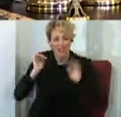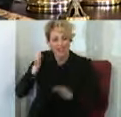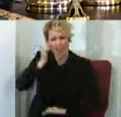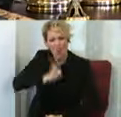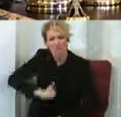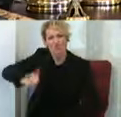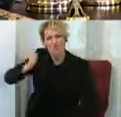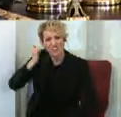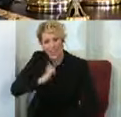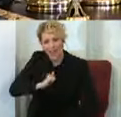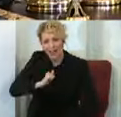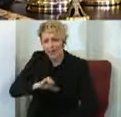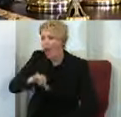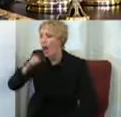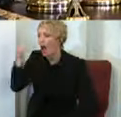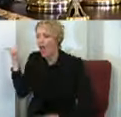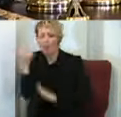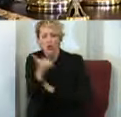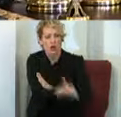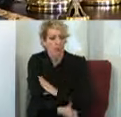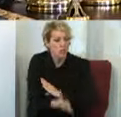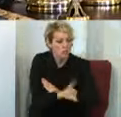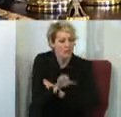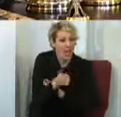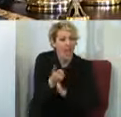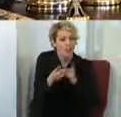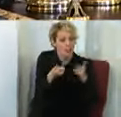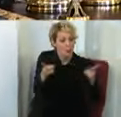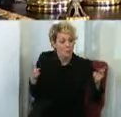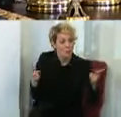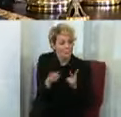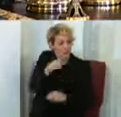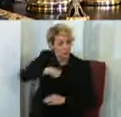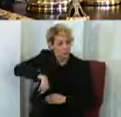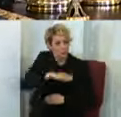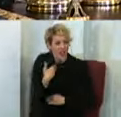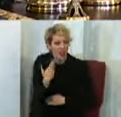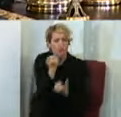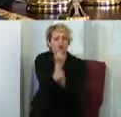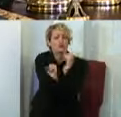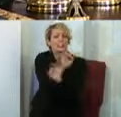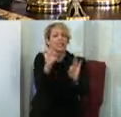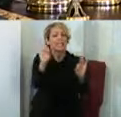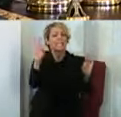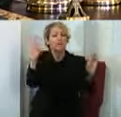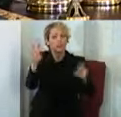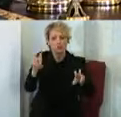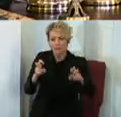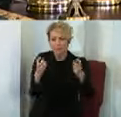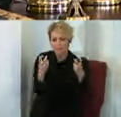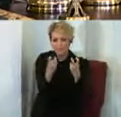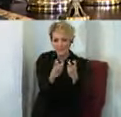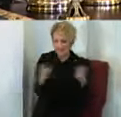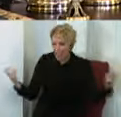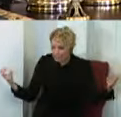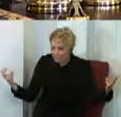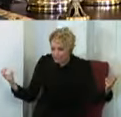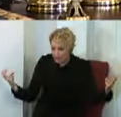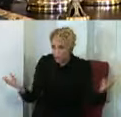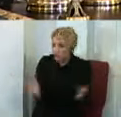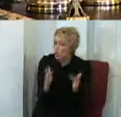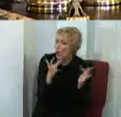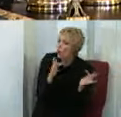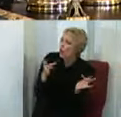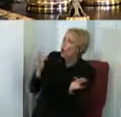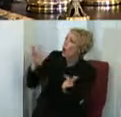day, in other countries and in other places, so that we have the freedoms to sit here and to glorify